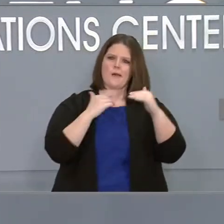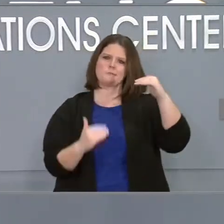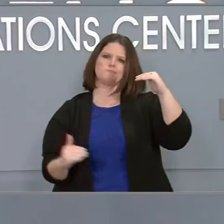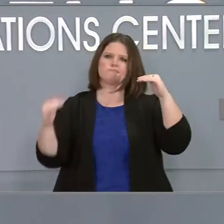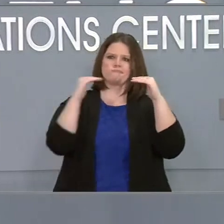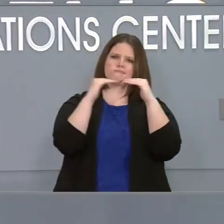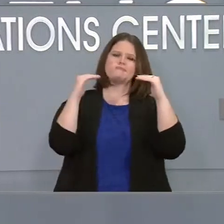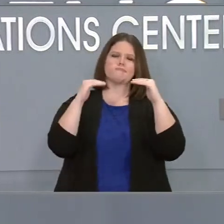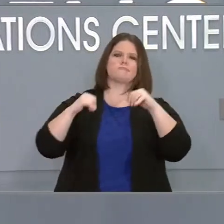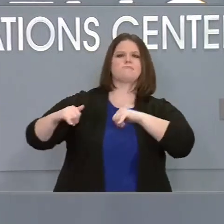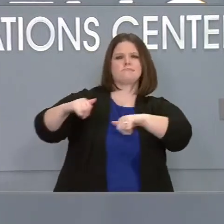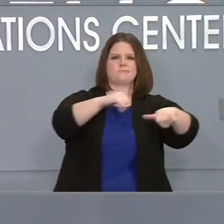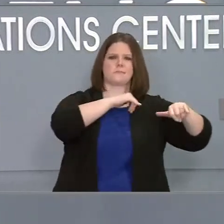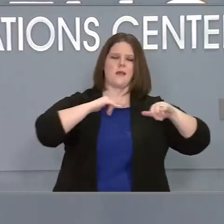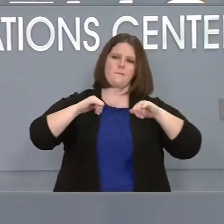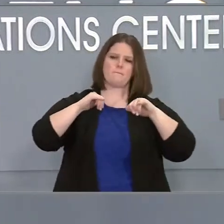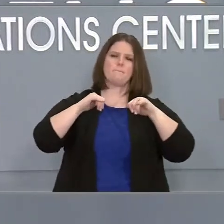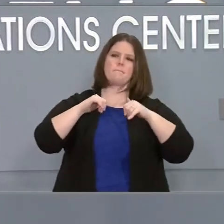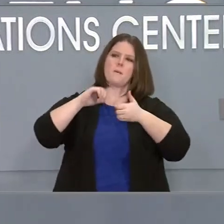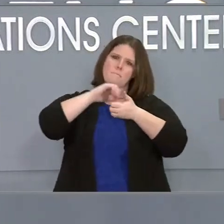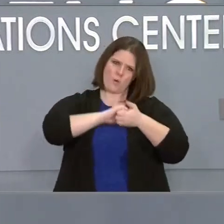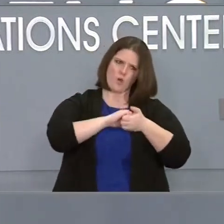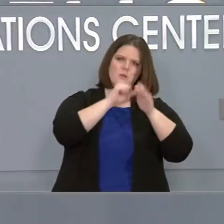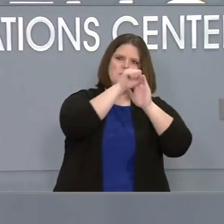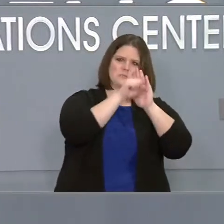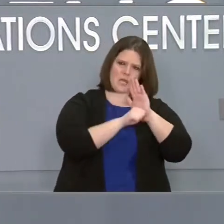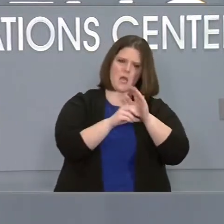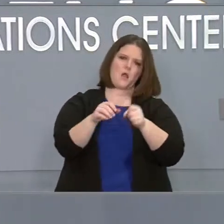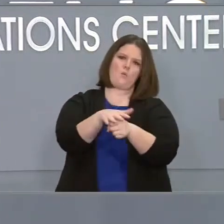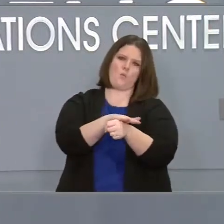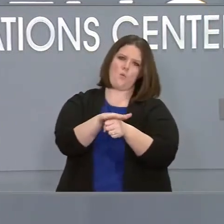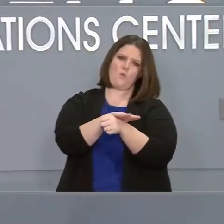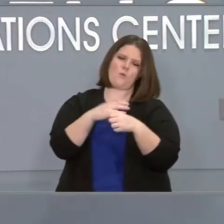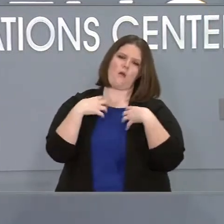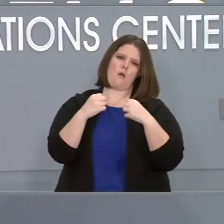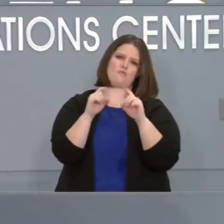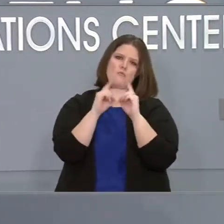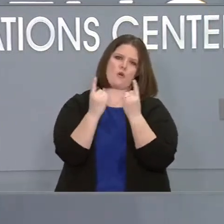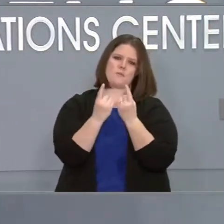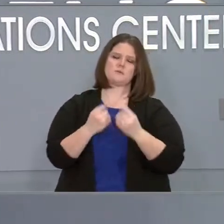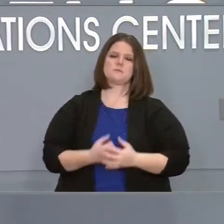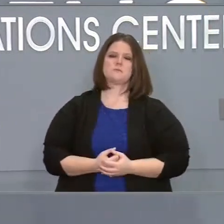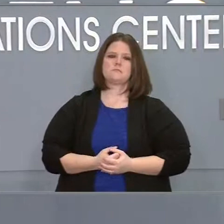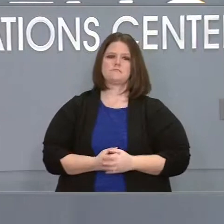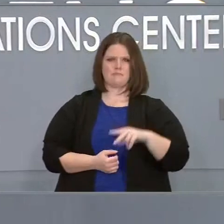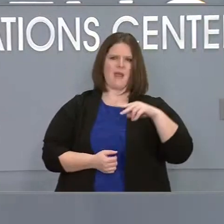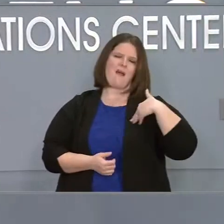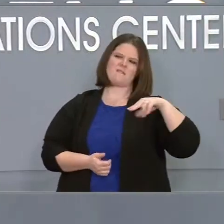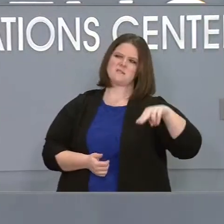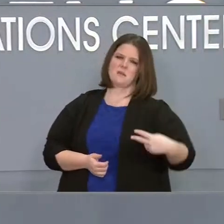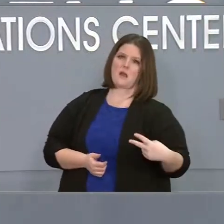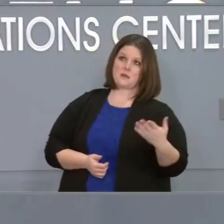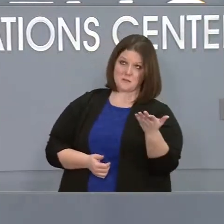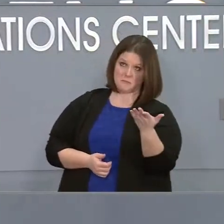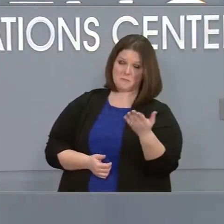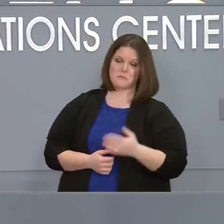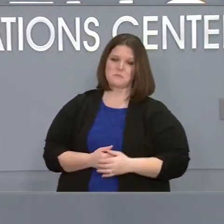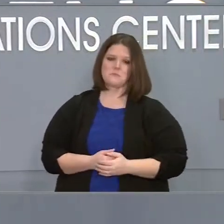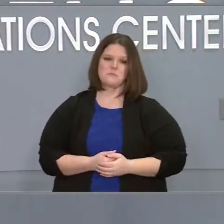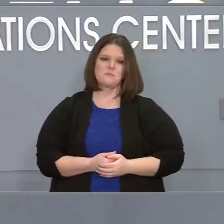in partnership with the state and with local public health departments. Oh. Lynn, you had a